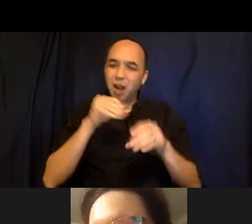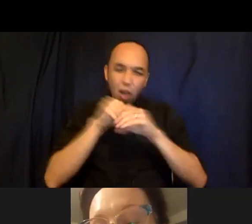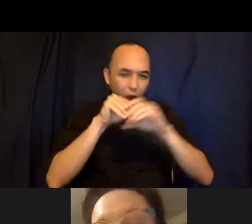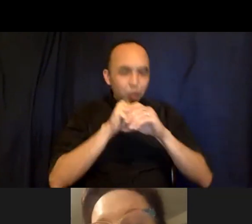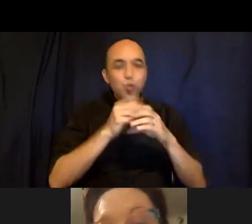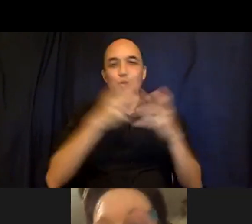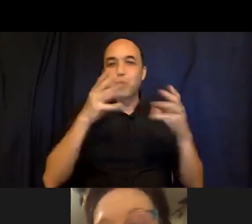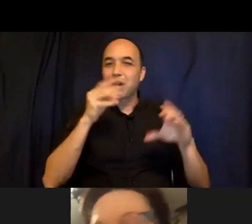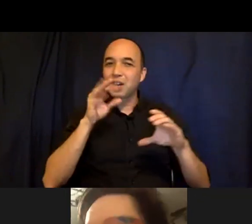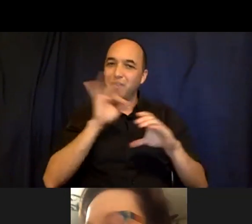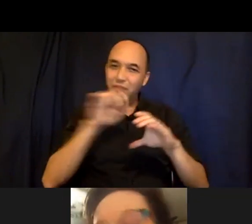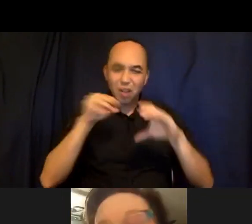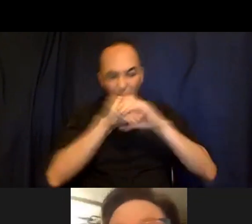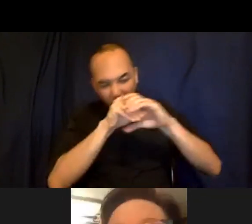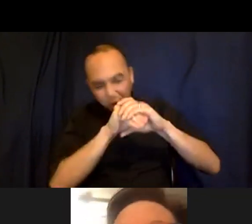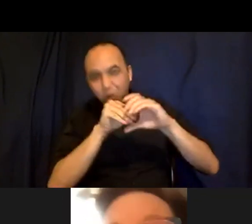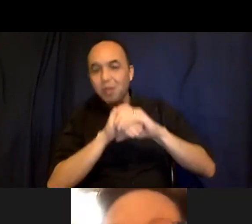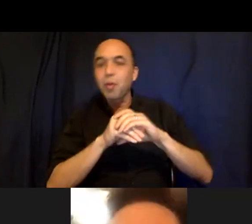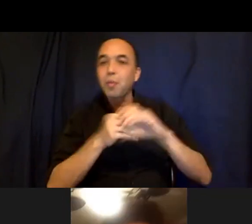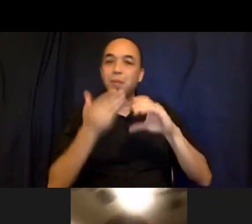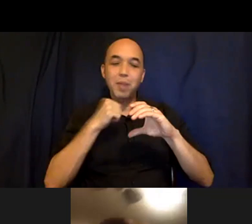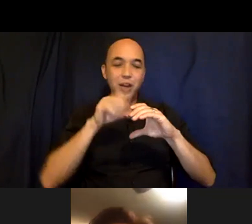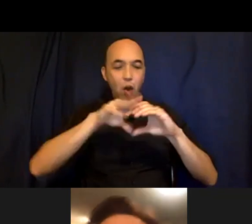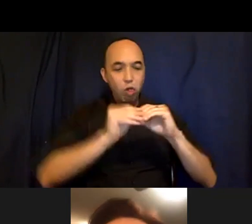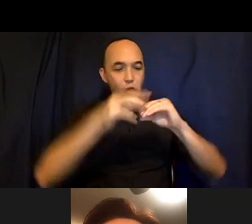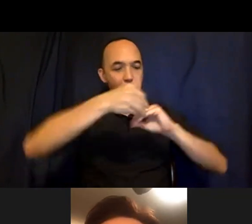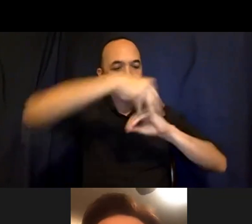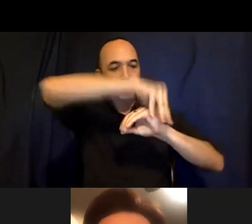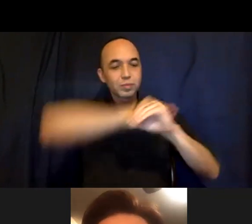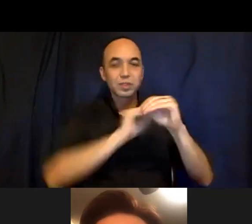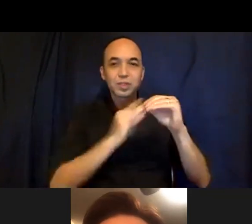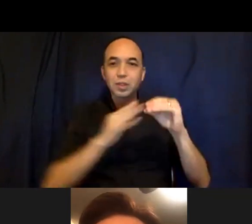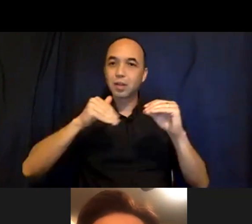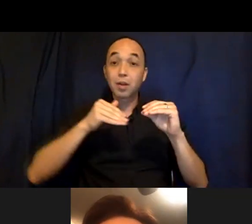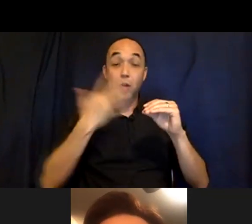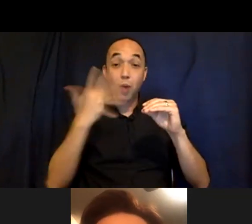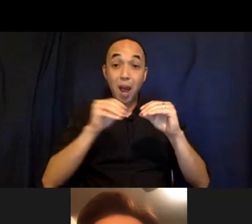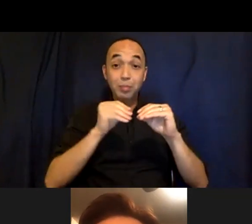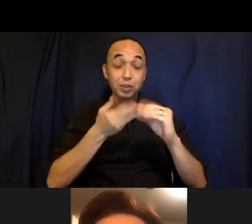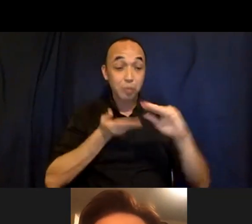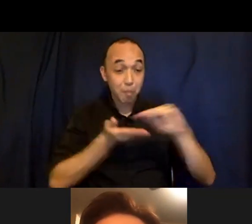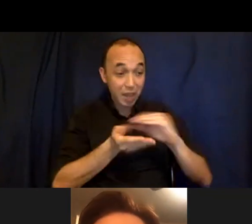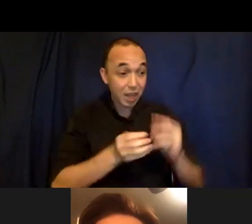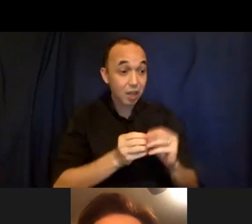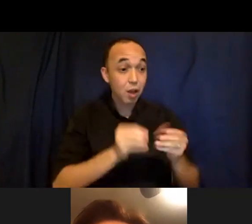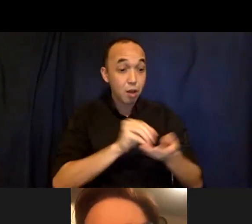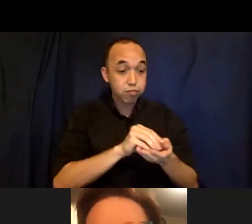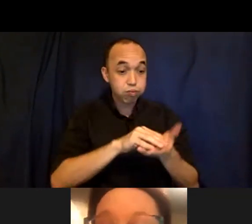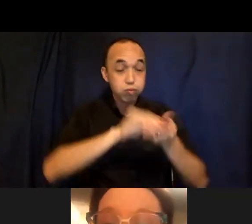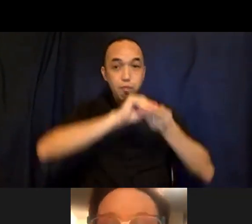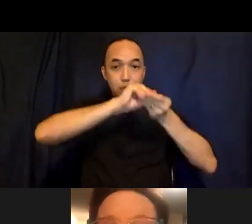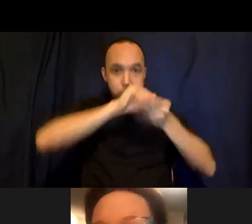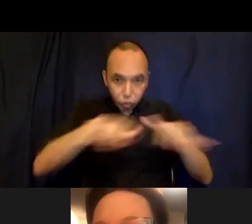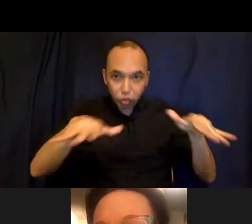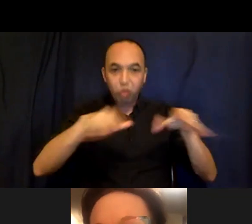using the proper technique to seal them, but they just end up all the filling outside of the turnover. Yes.